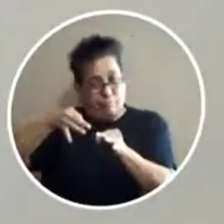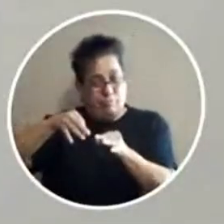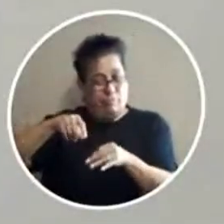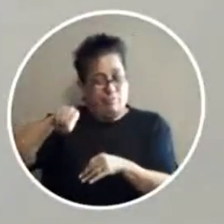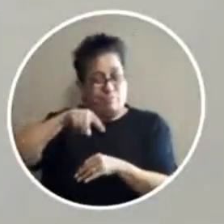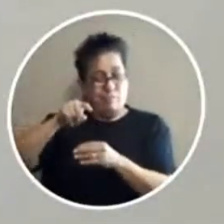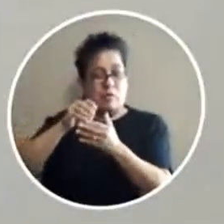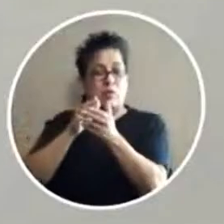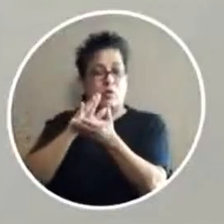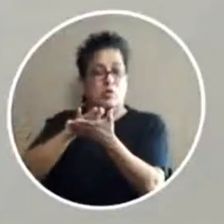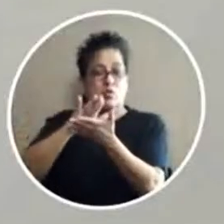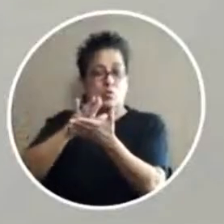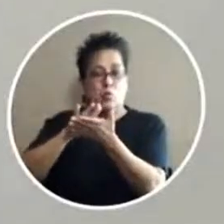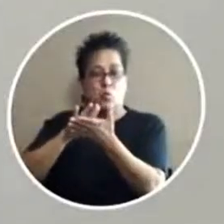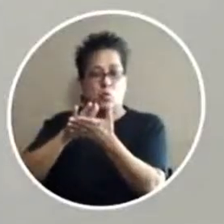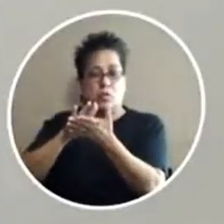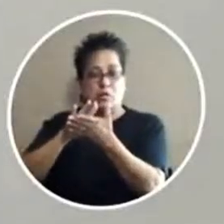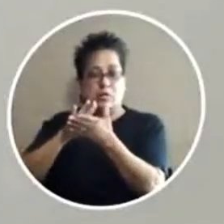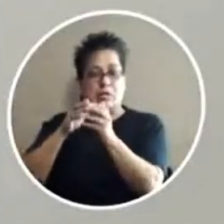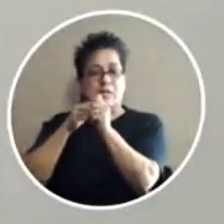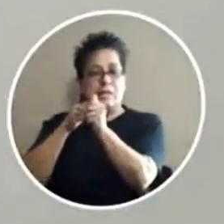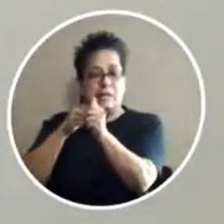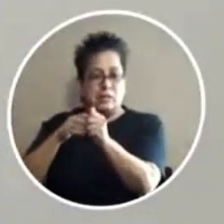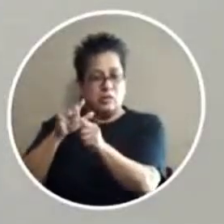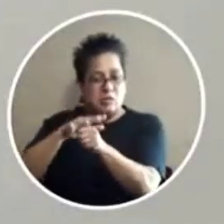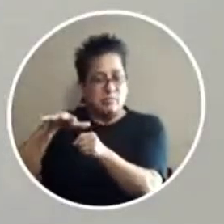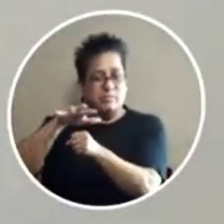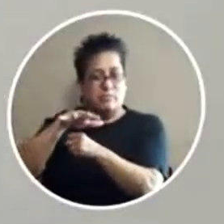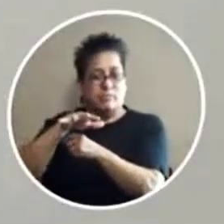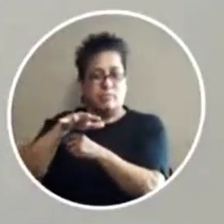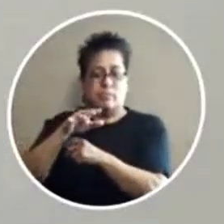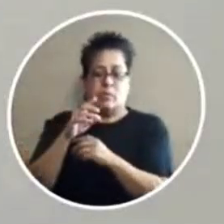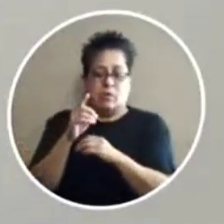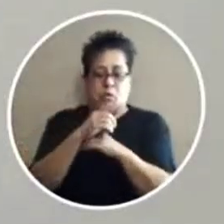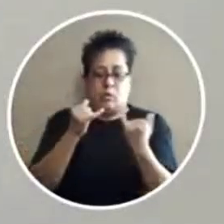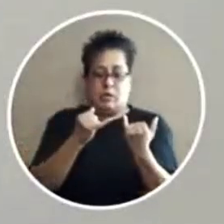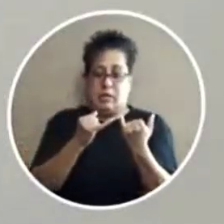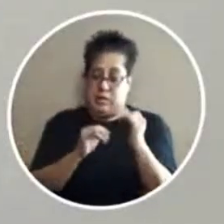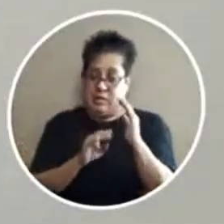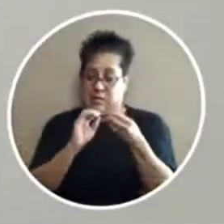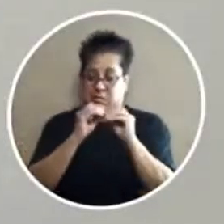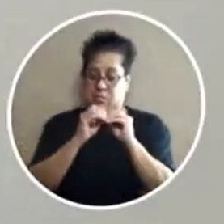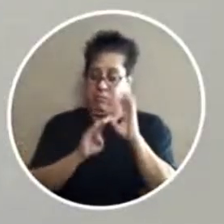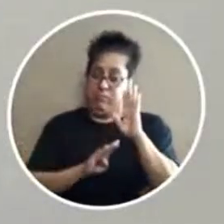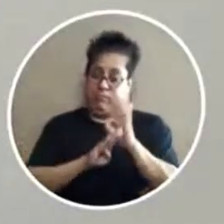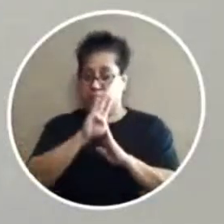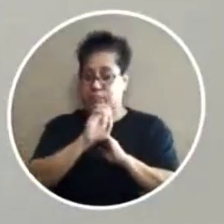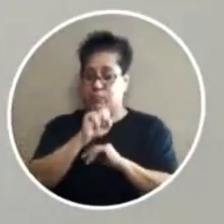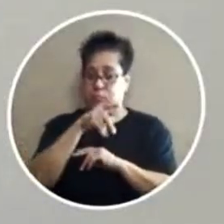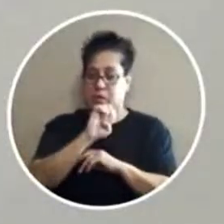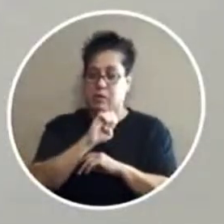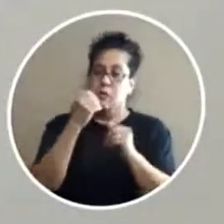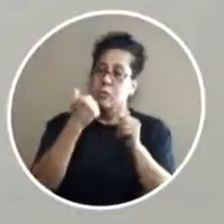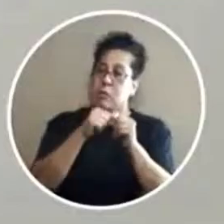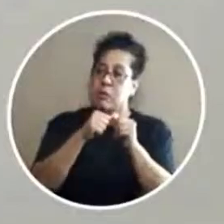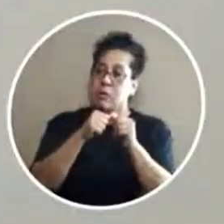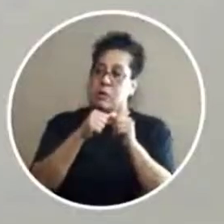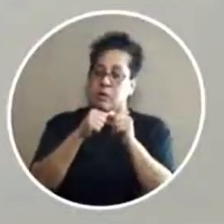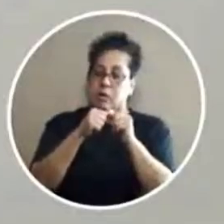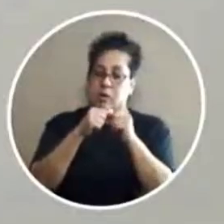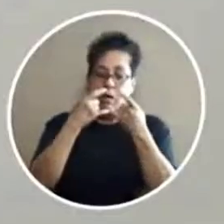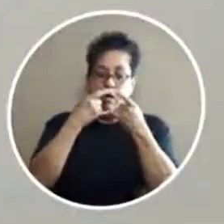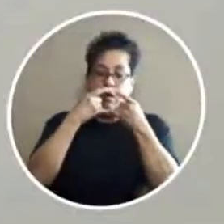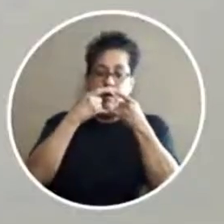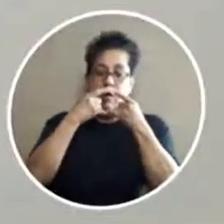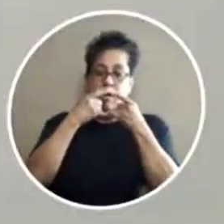schools' leadership. With today's spike in cases, I want to remind everyone that Halloween masks do